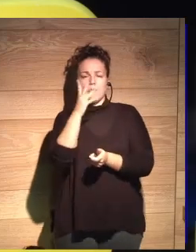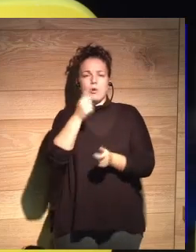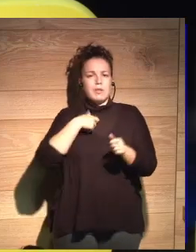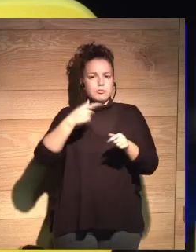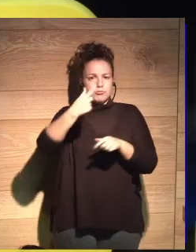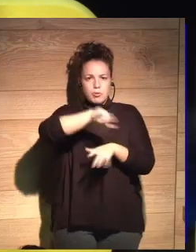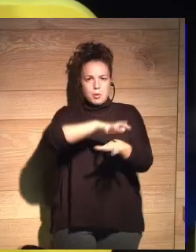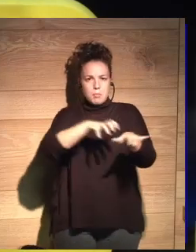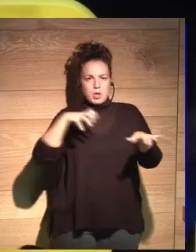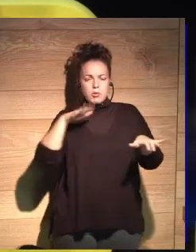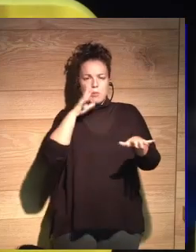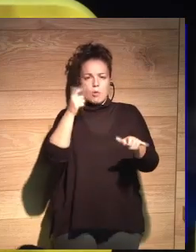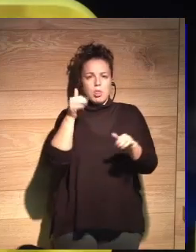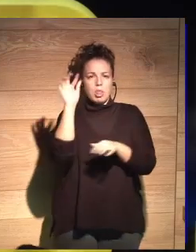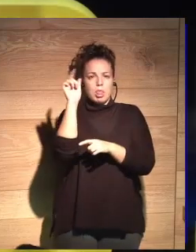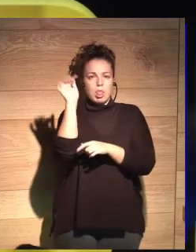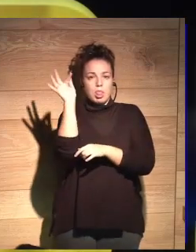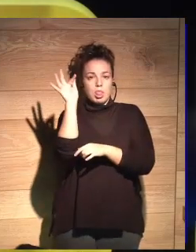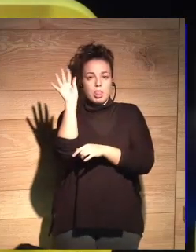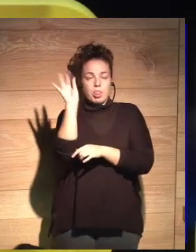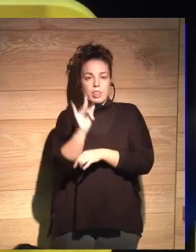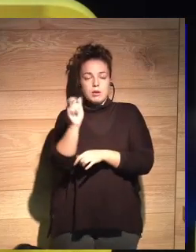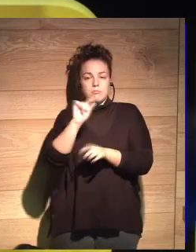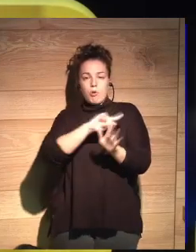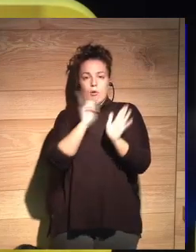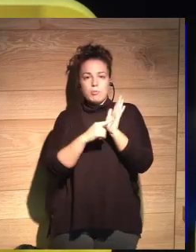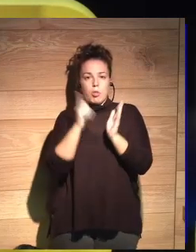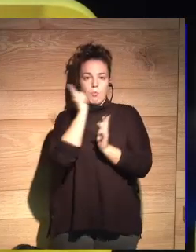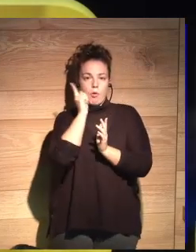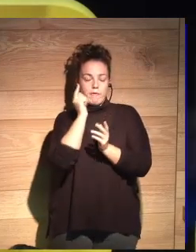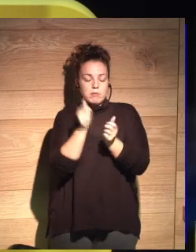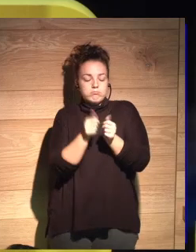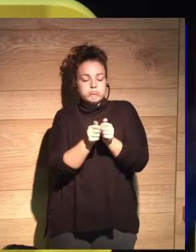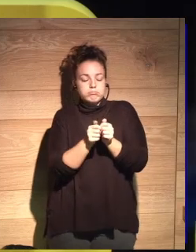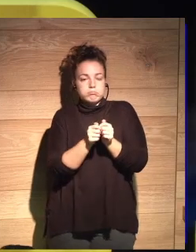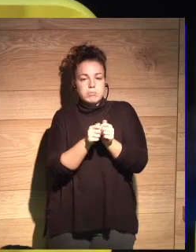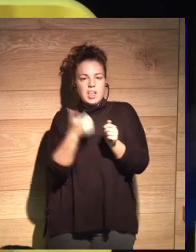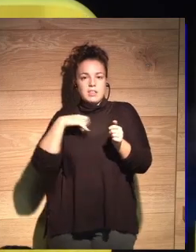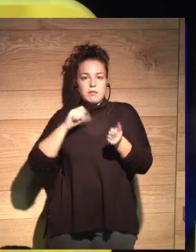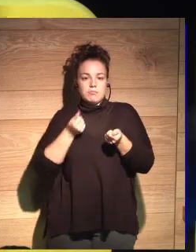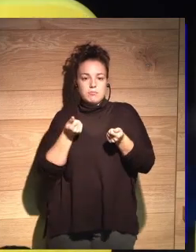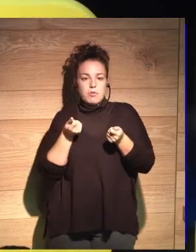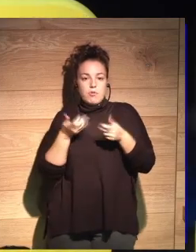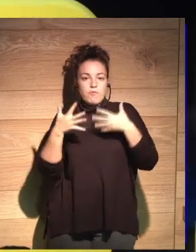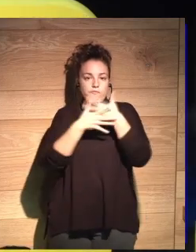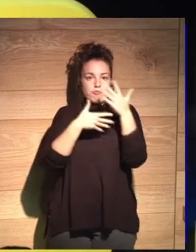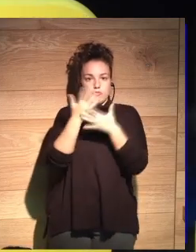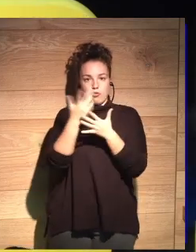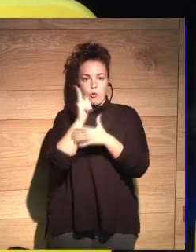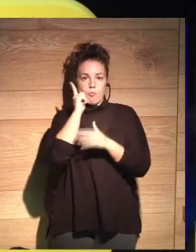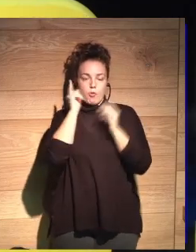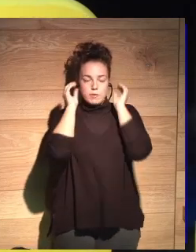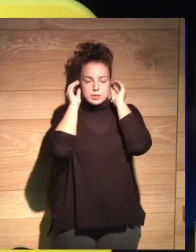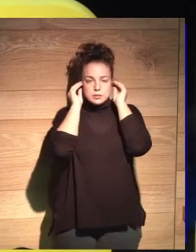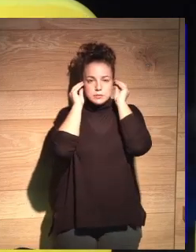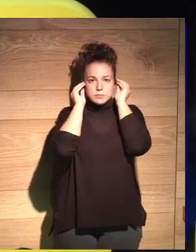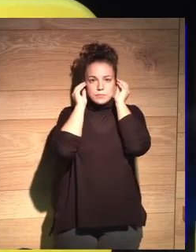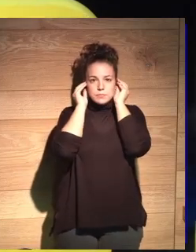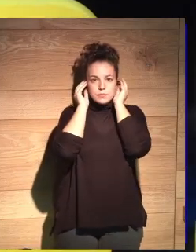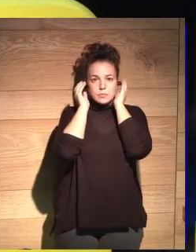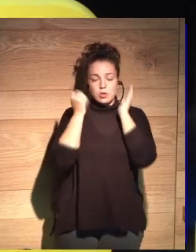with our smartphones. We're already half merged with these devices. And I don't just mean it in